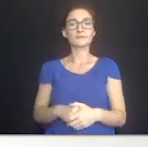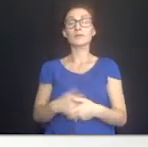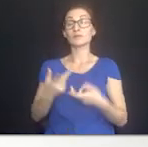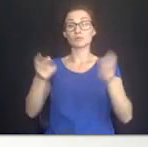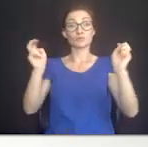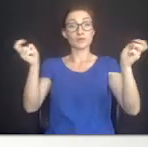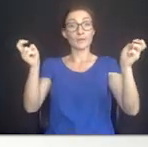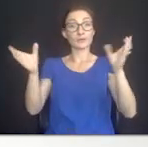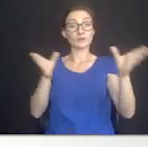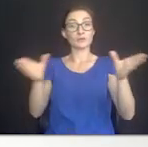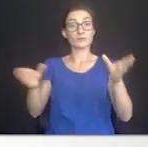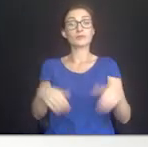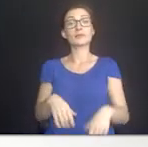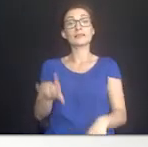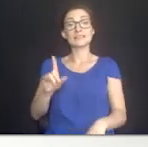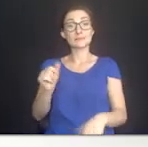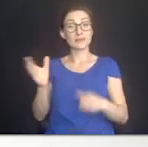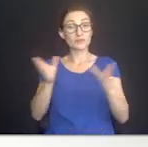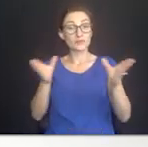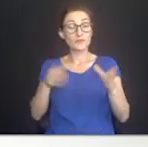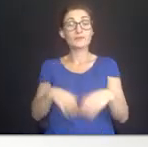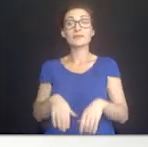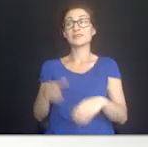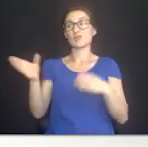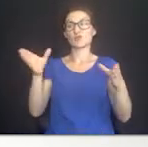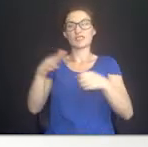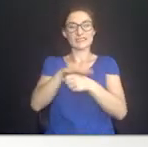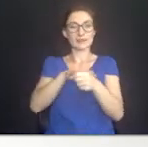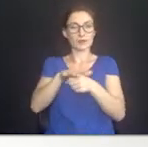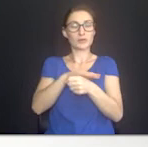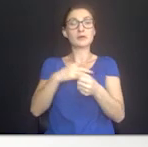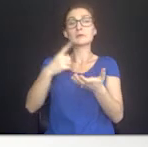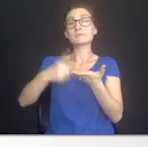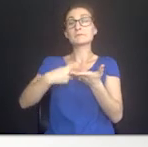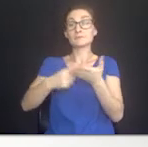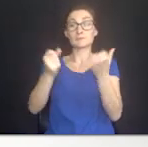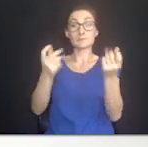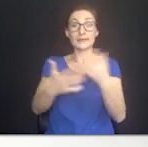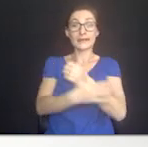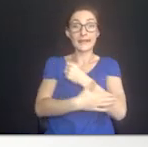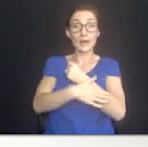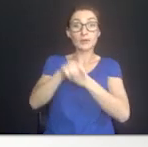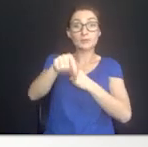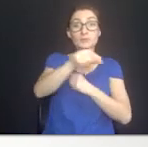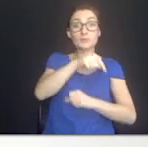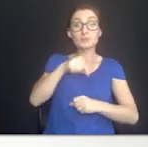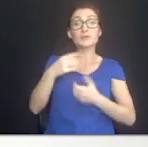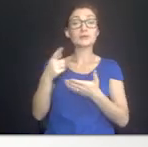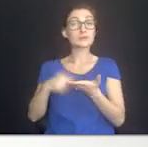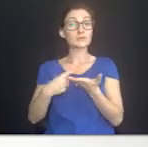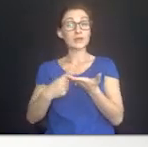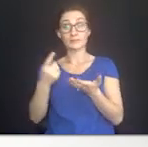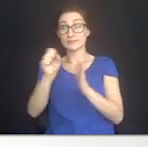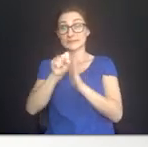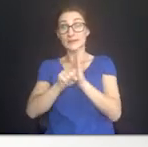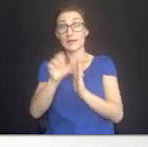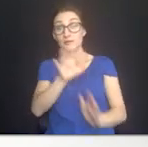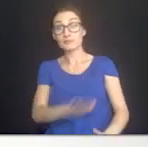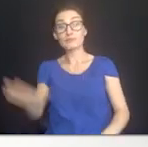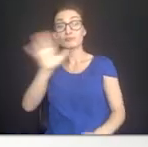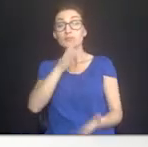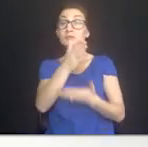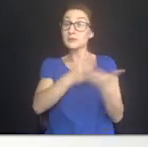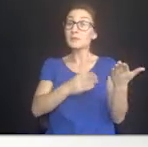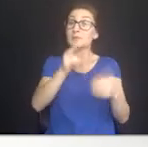location. It gives you topics served, the disability served, and the service area. Sometimes it's multiple counties, sometimes it's statewide